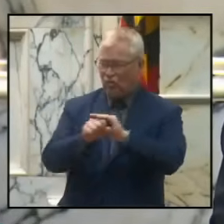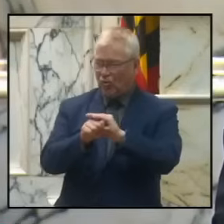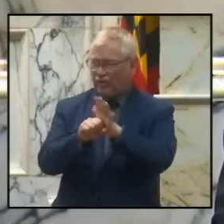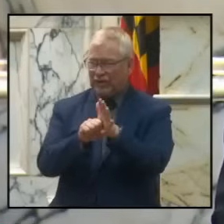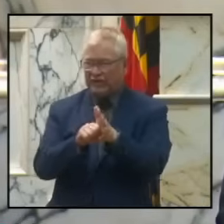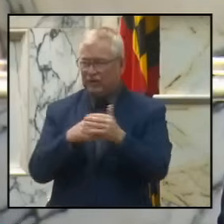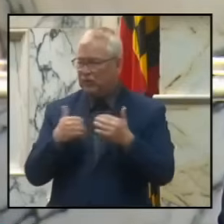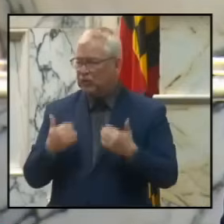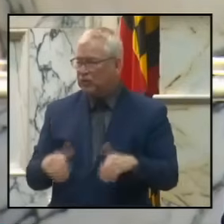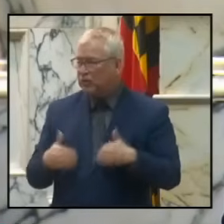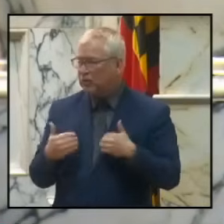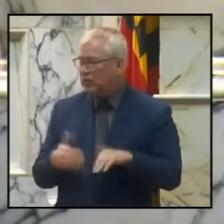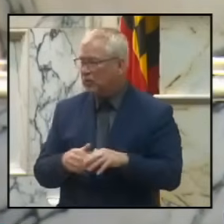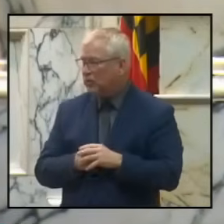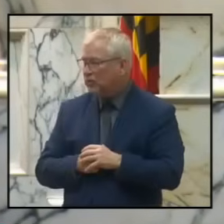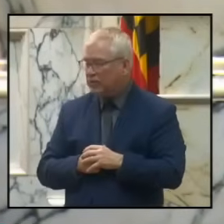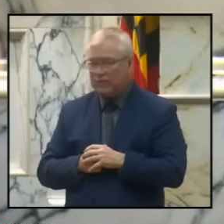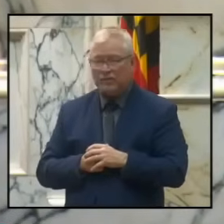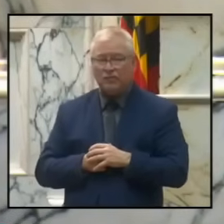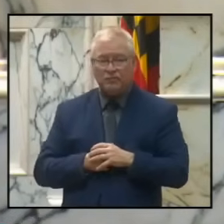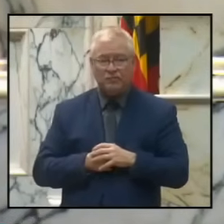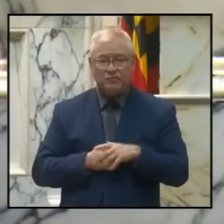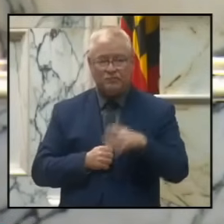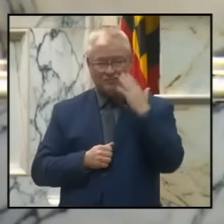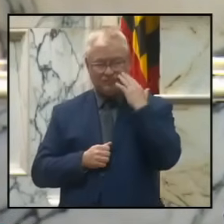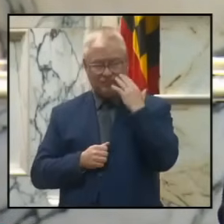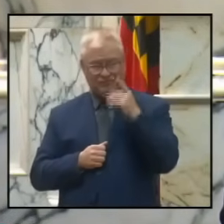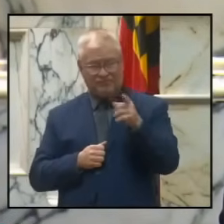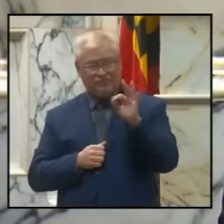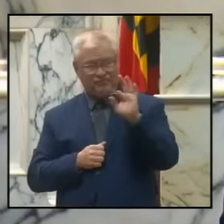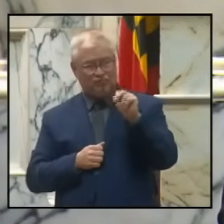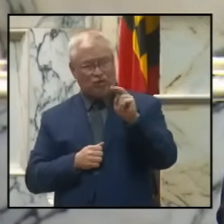And when the Francis Scott Key Bridge collapsed,